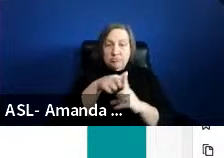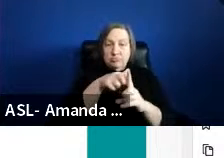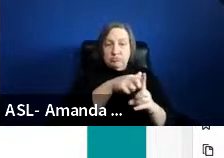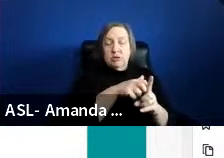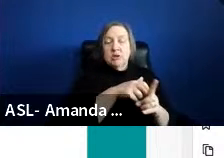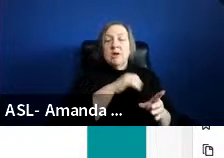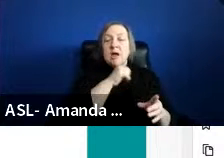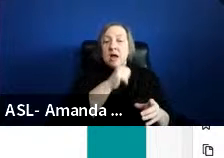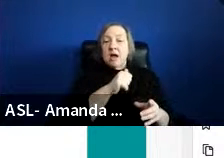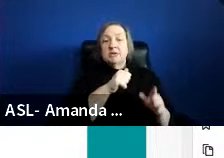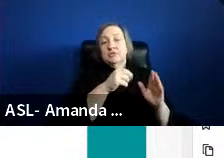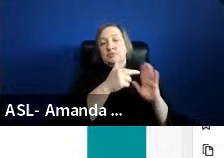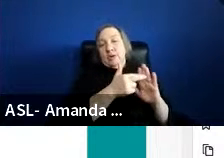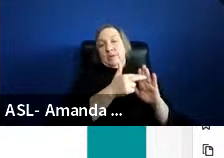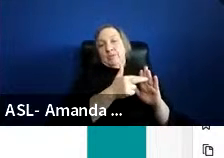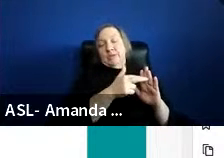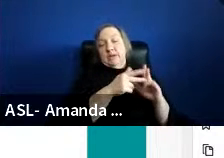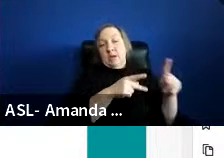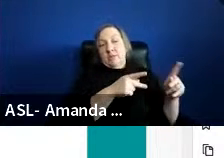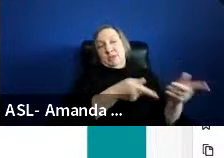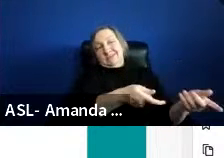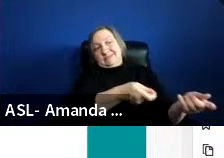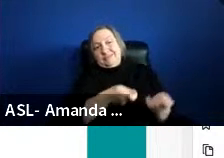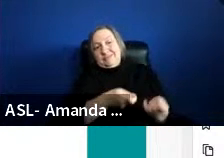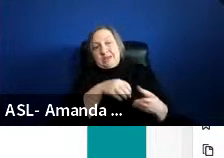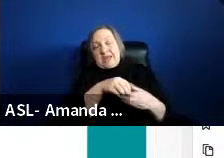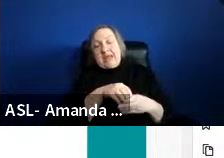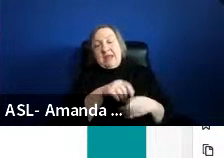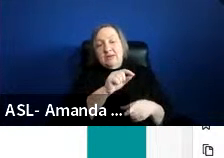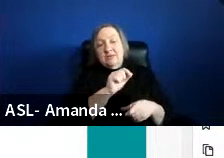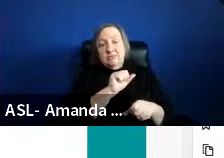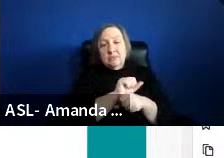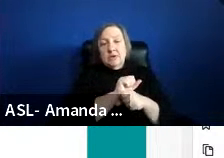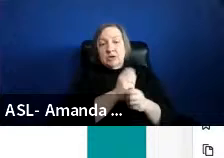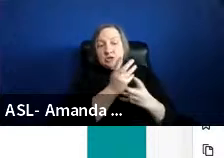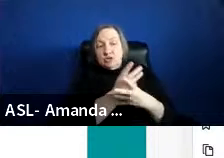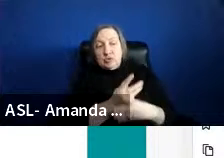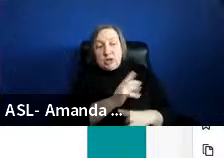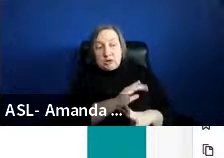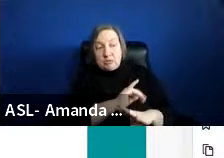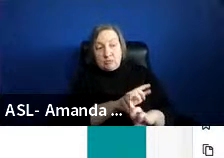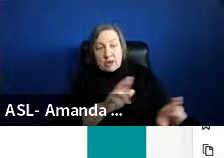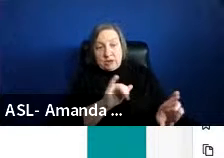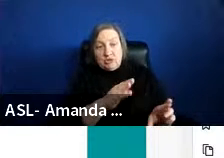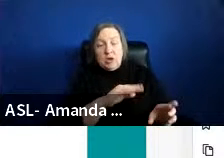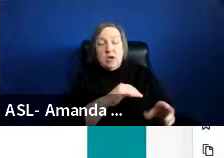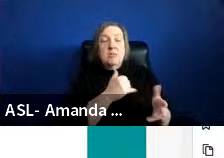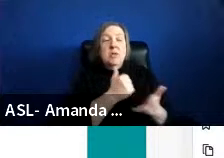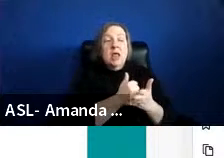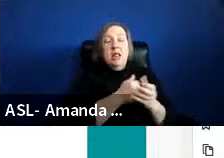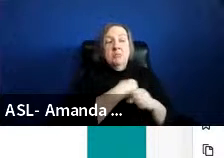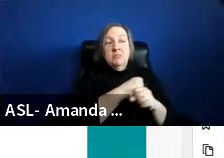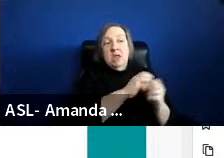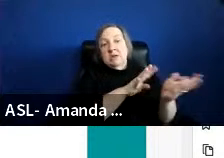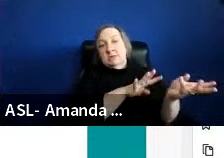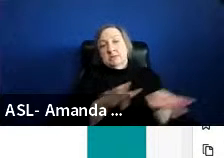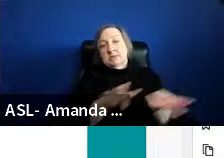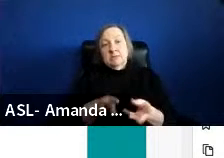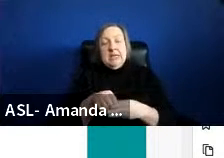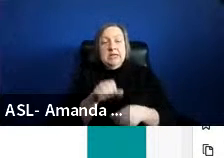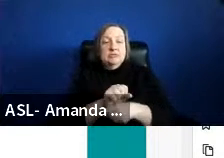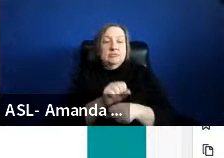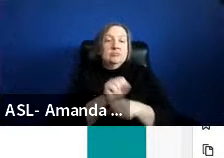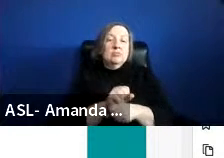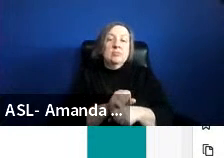historically underrepresented populations to the trades, screen them for job readiness, and to help cultivate a pipeline. However, these programs have